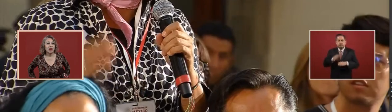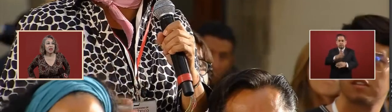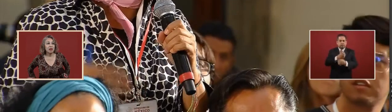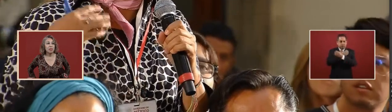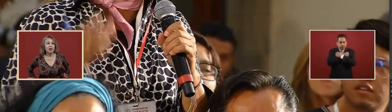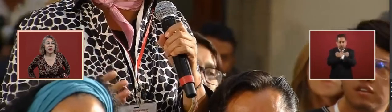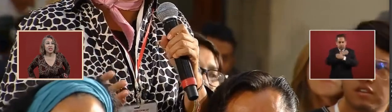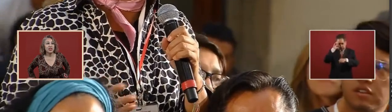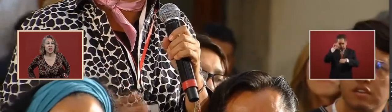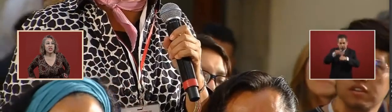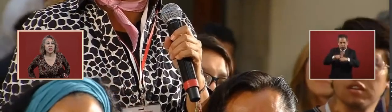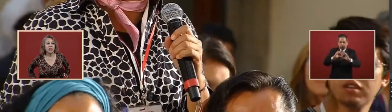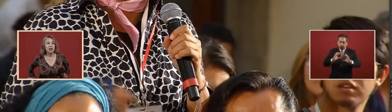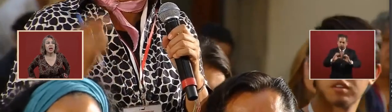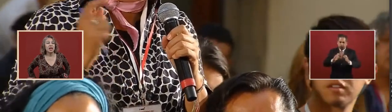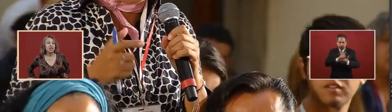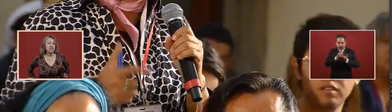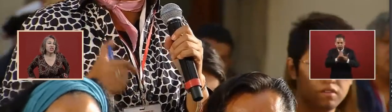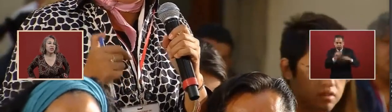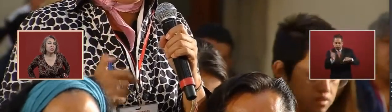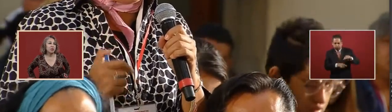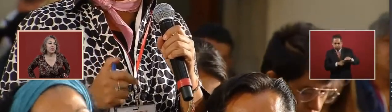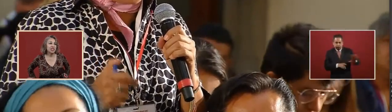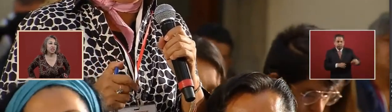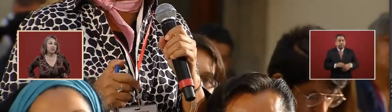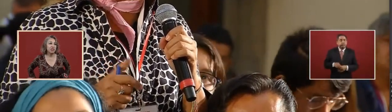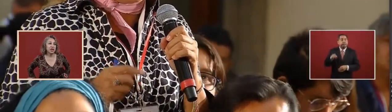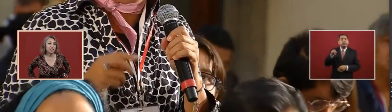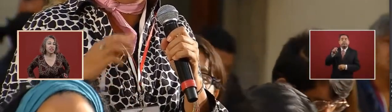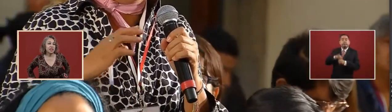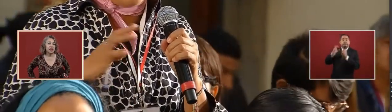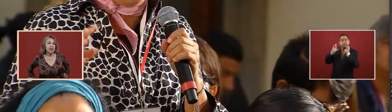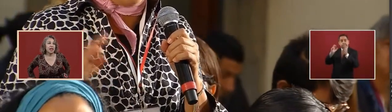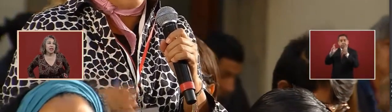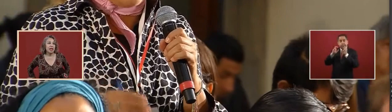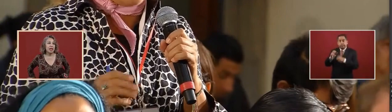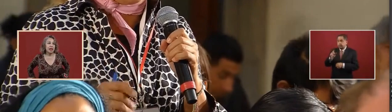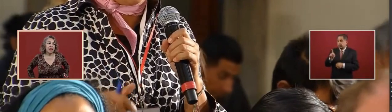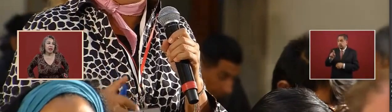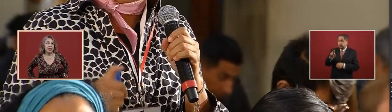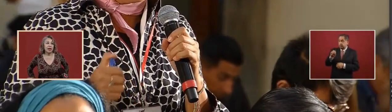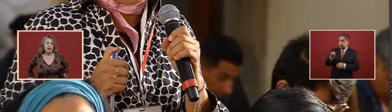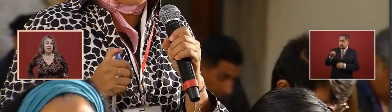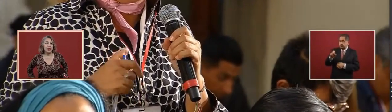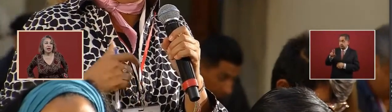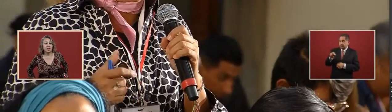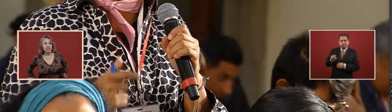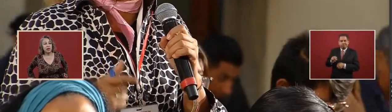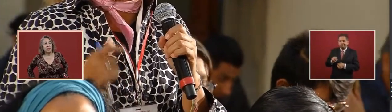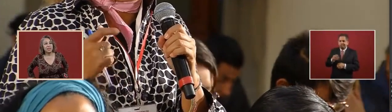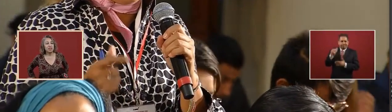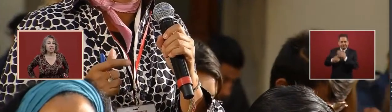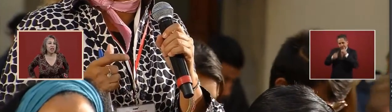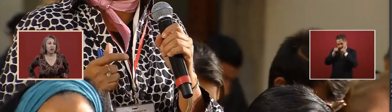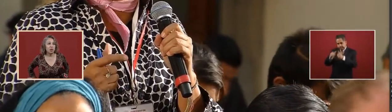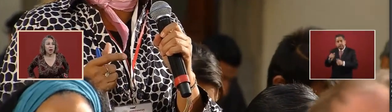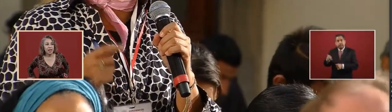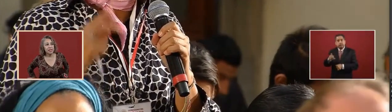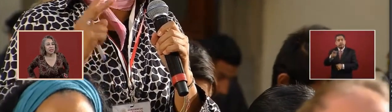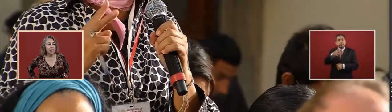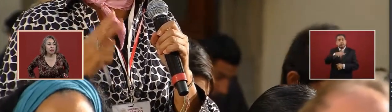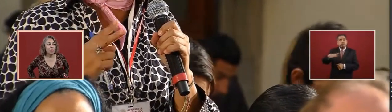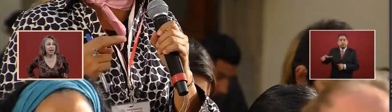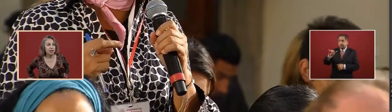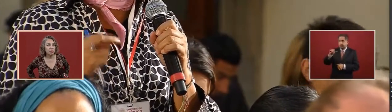You're talking about education, culture, and prevention of drugs. In Chiapas, there's a